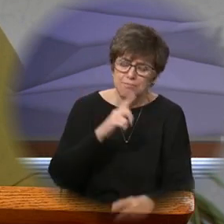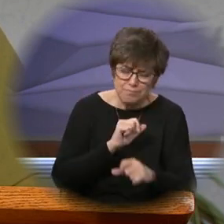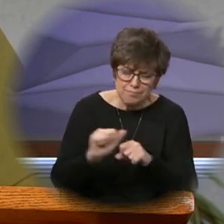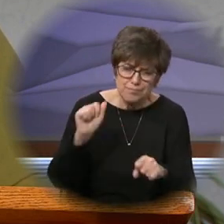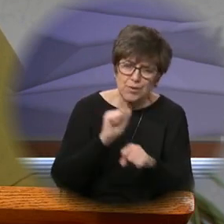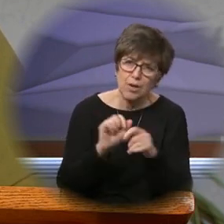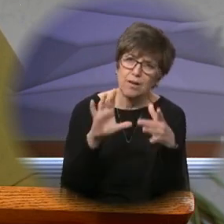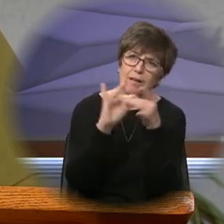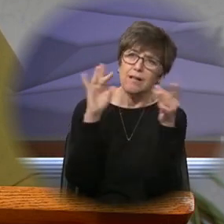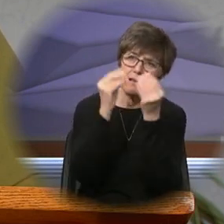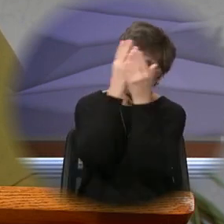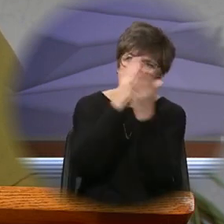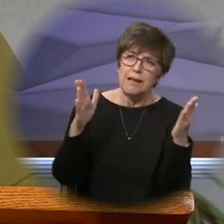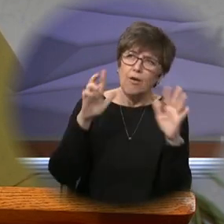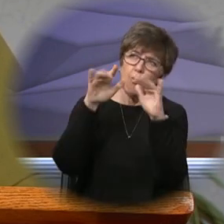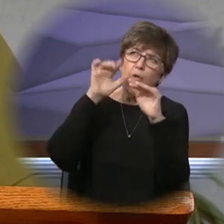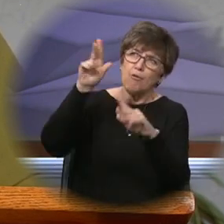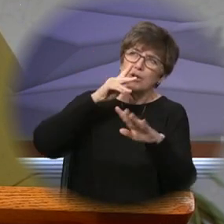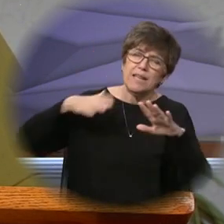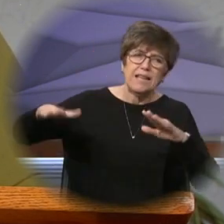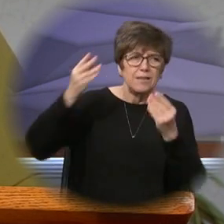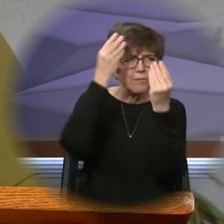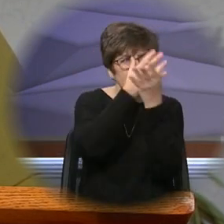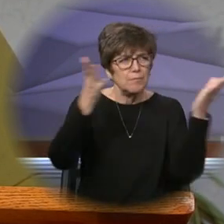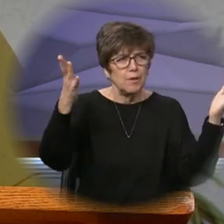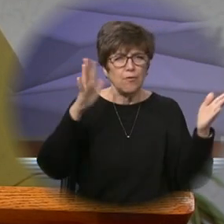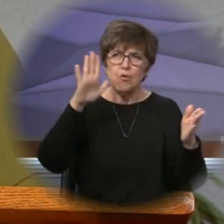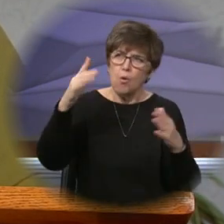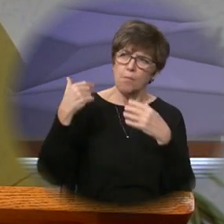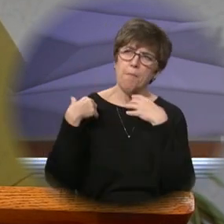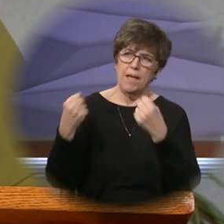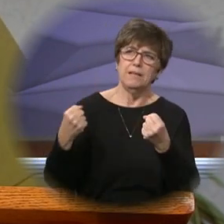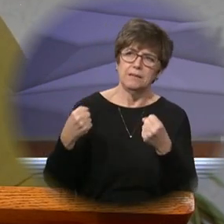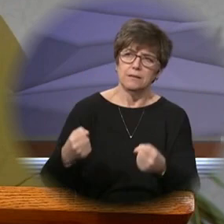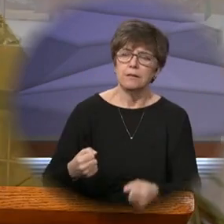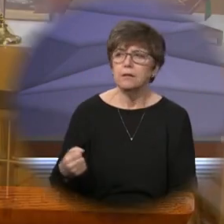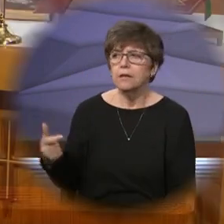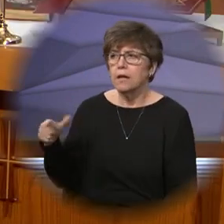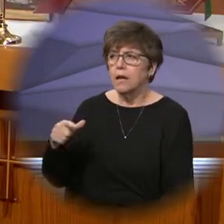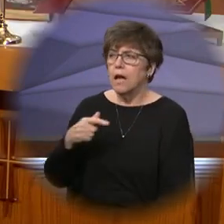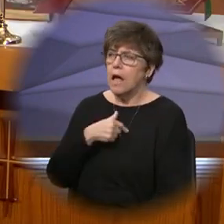of the glory of your kingdom and speak of your might.